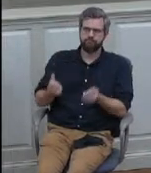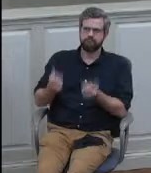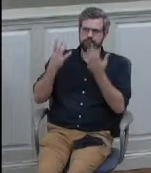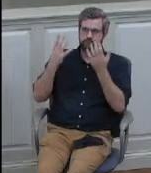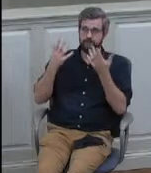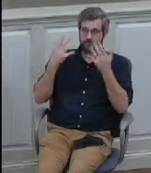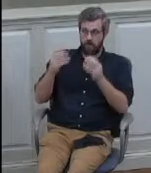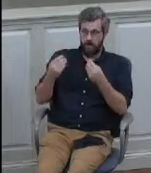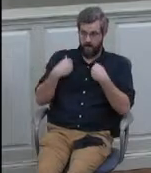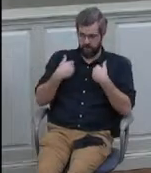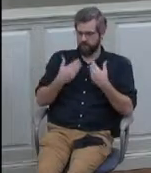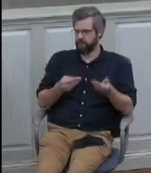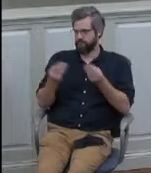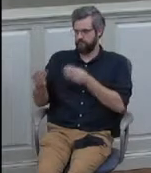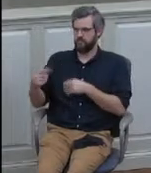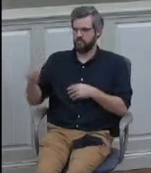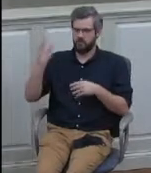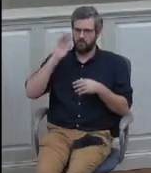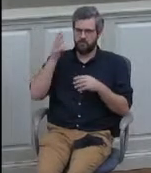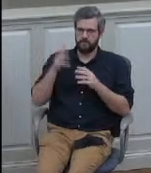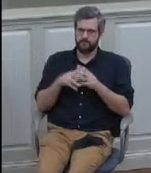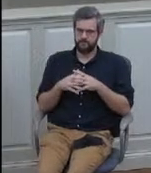all.